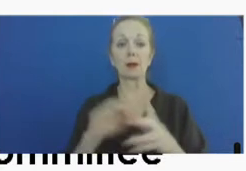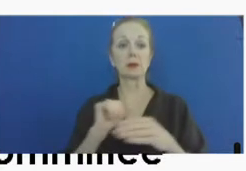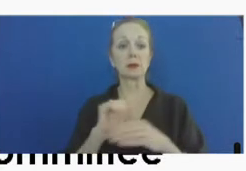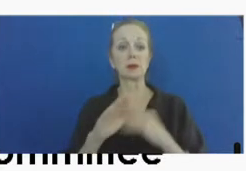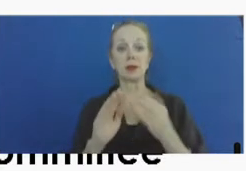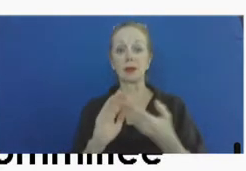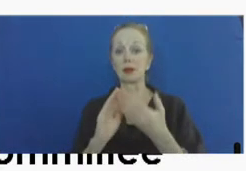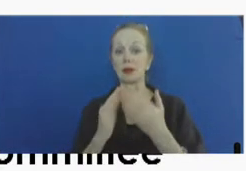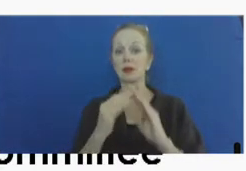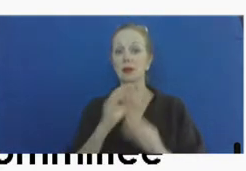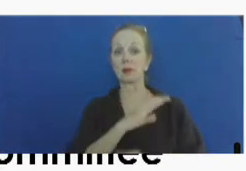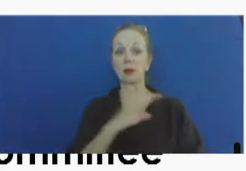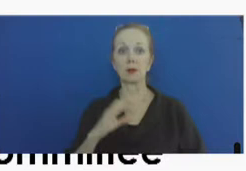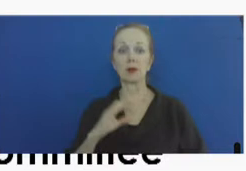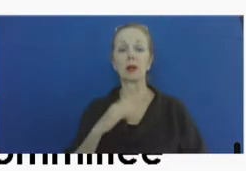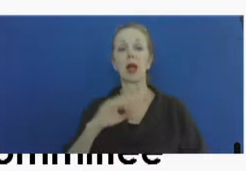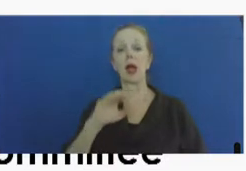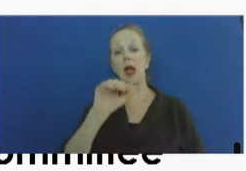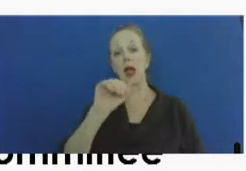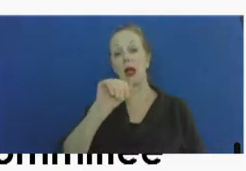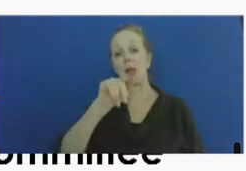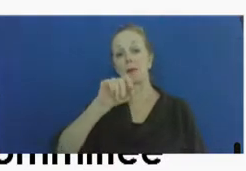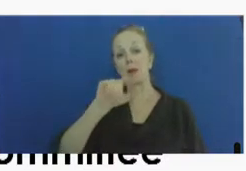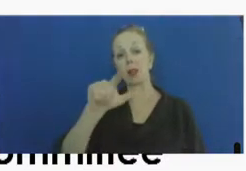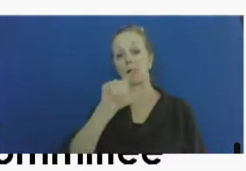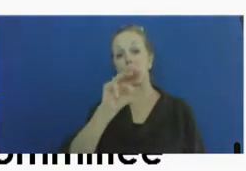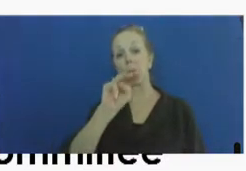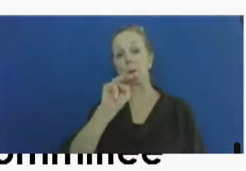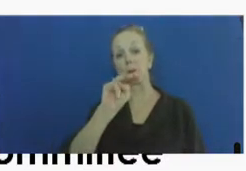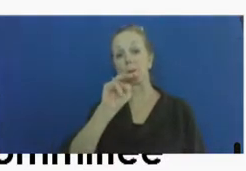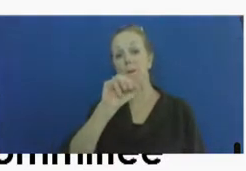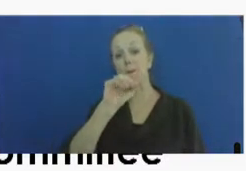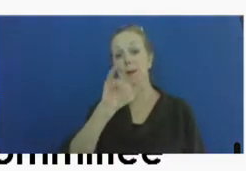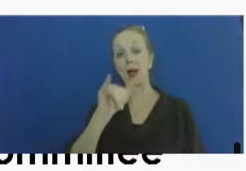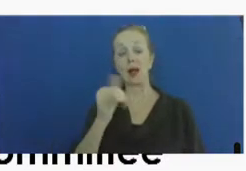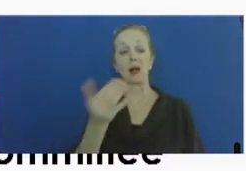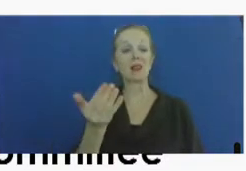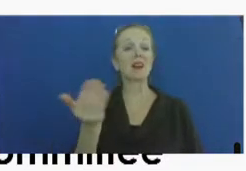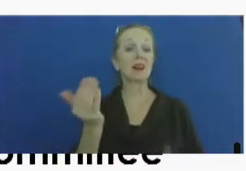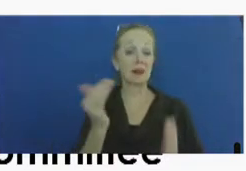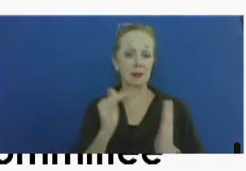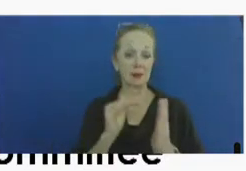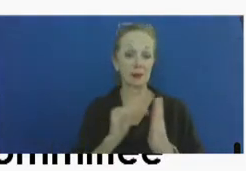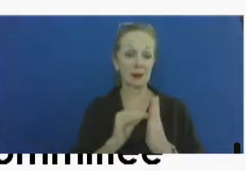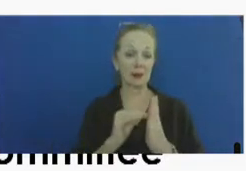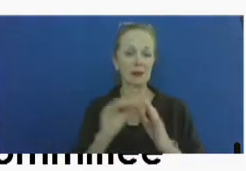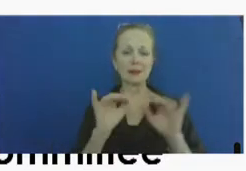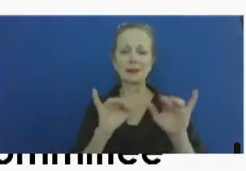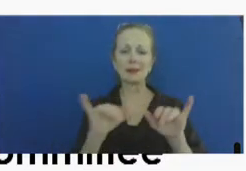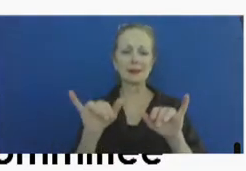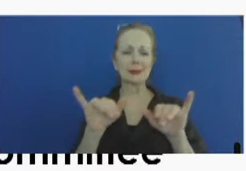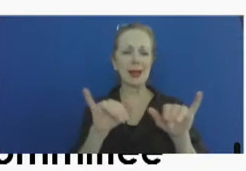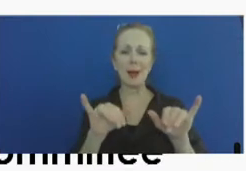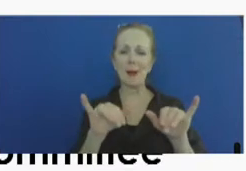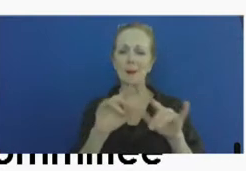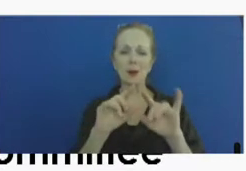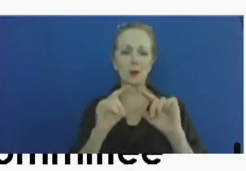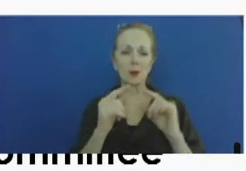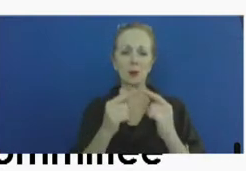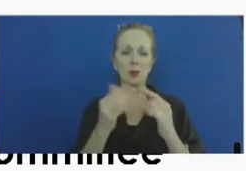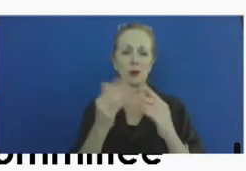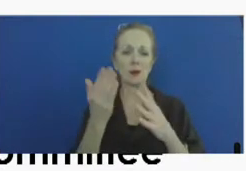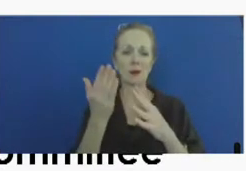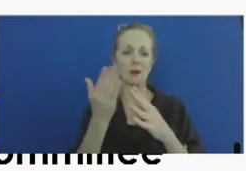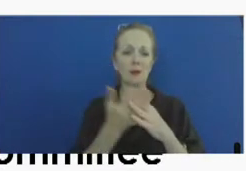planning commission in April. In May, again, the same groups file potential text